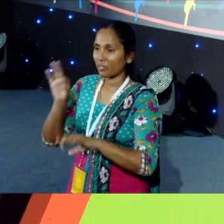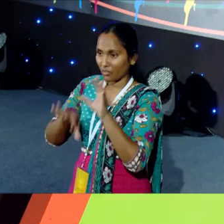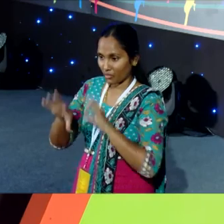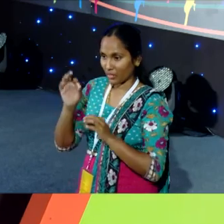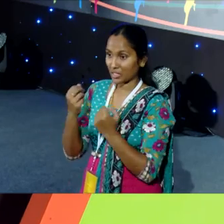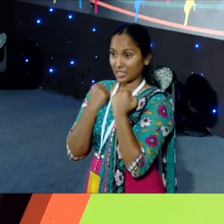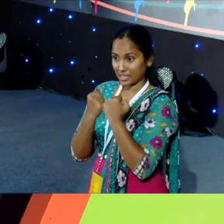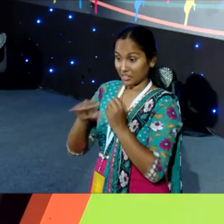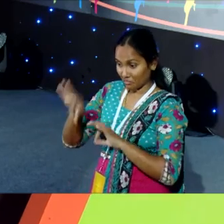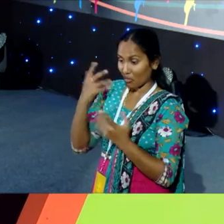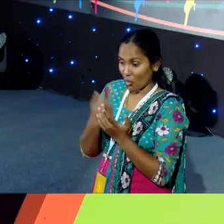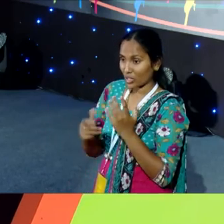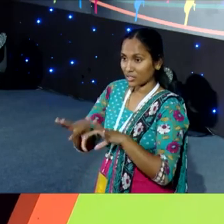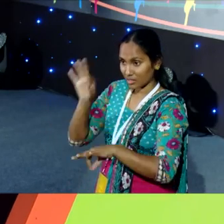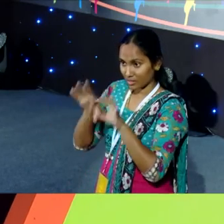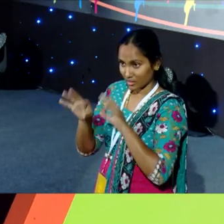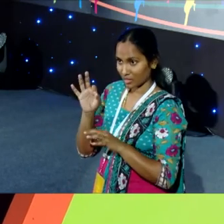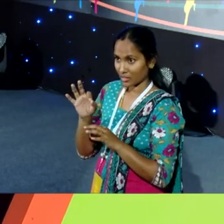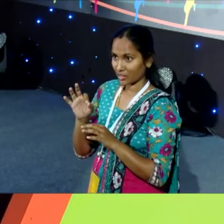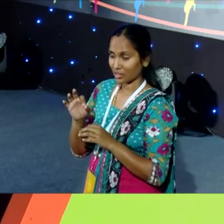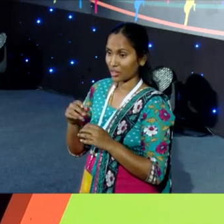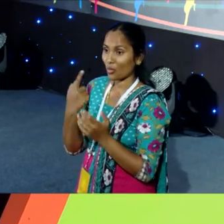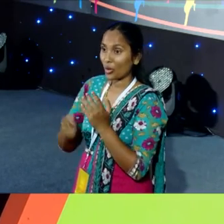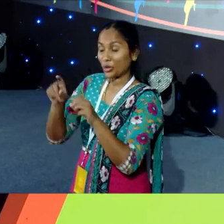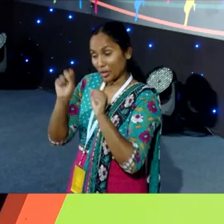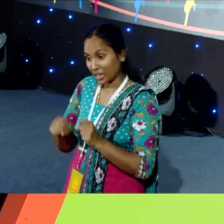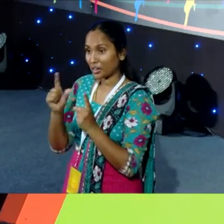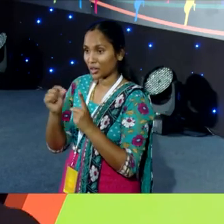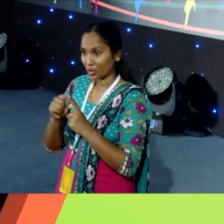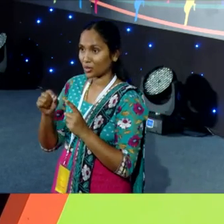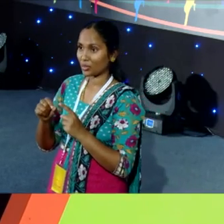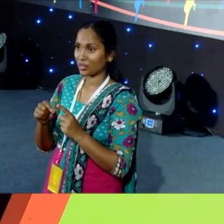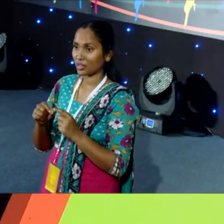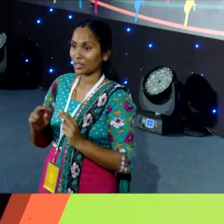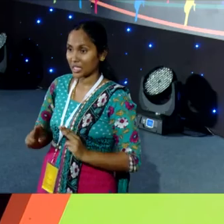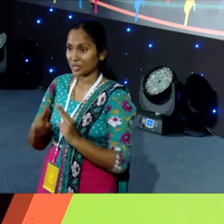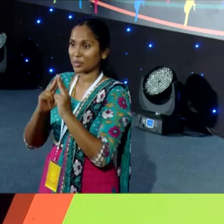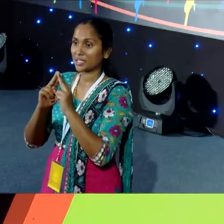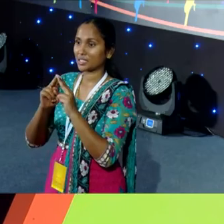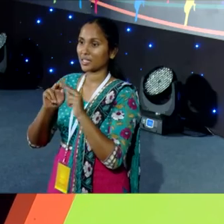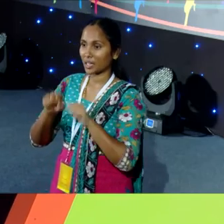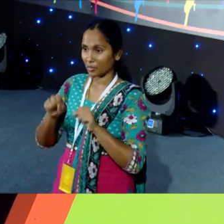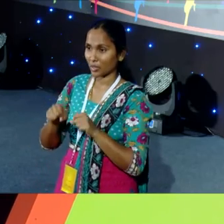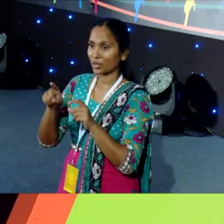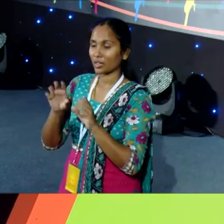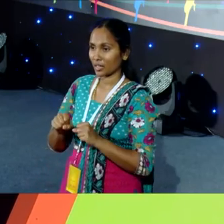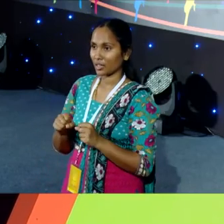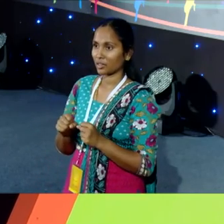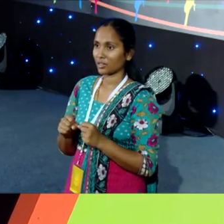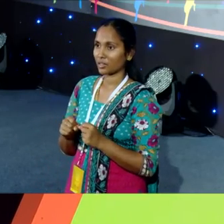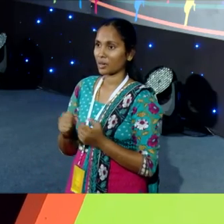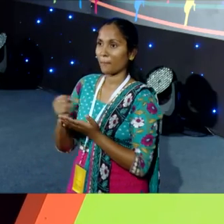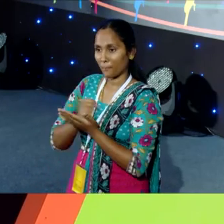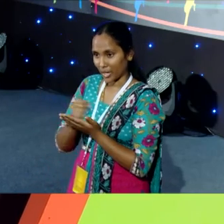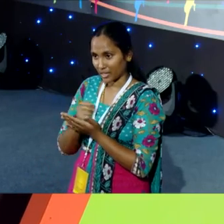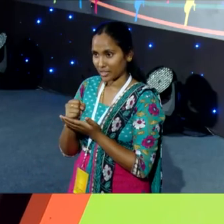your strengths, is to find what your capabilities and your special abilities are, hone them,